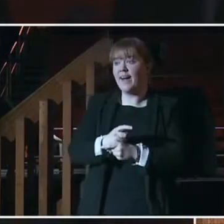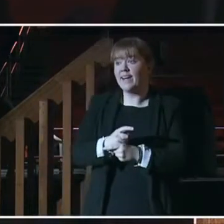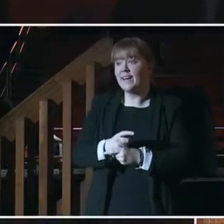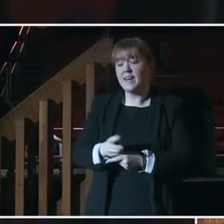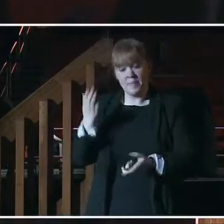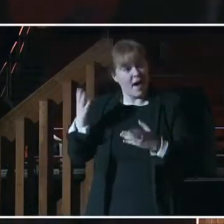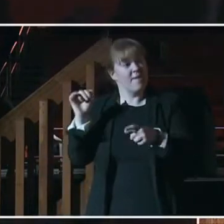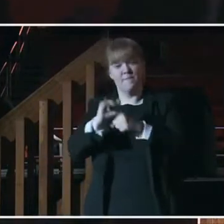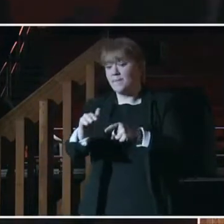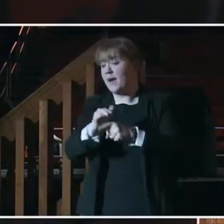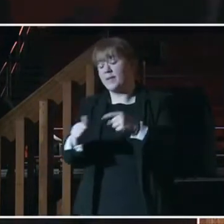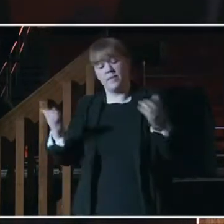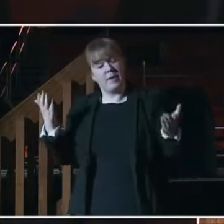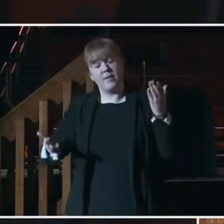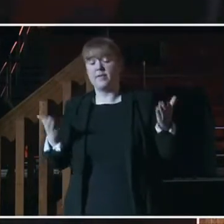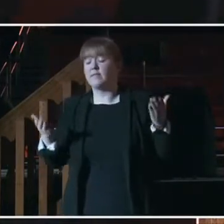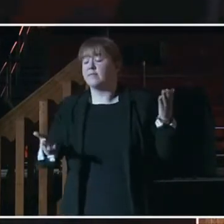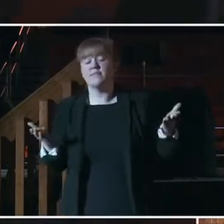like he might have been cussing.